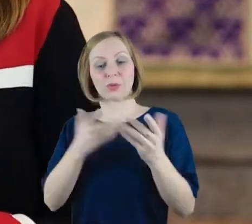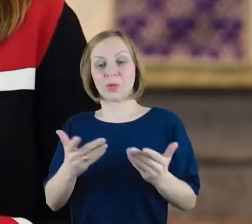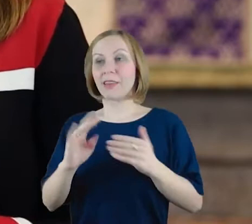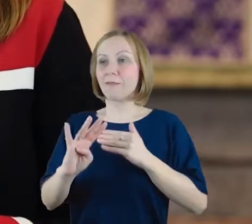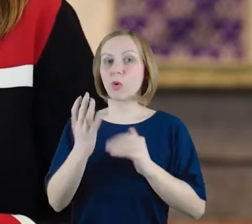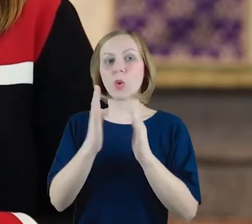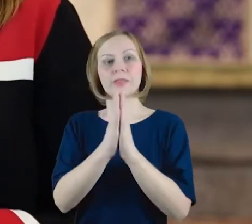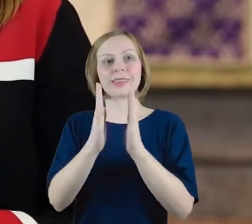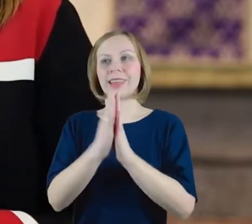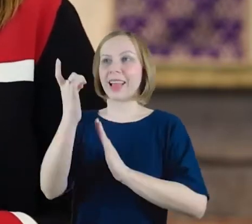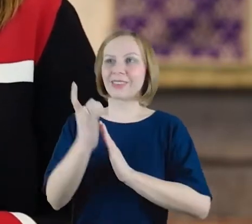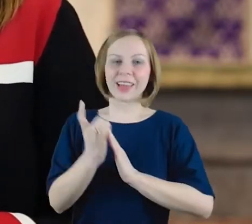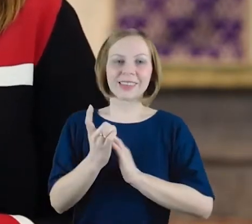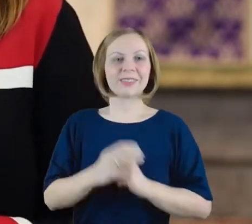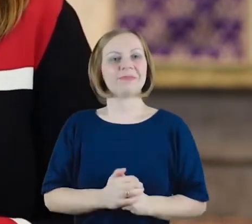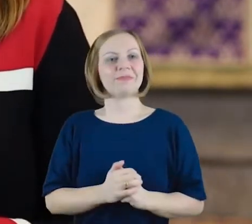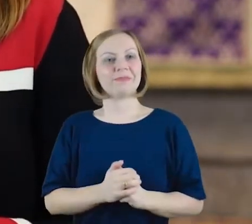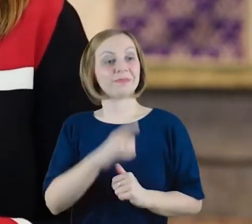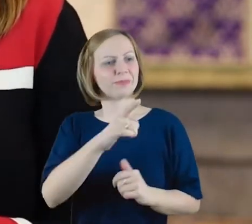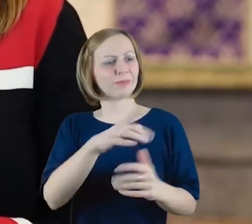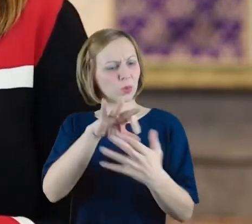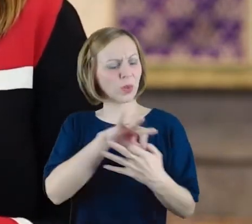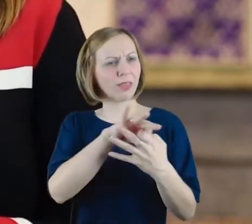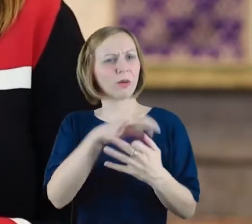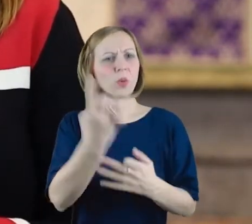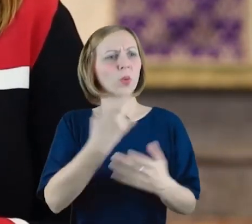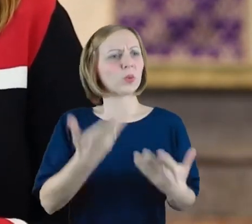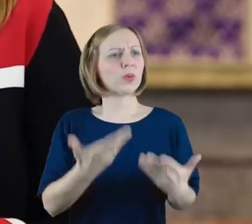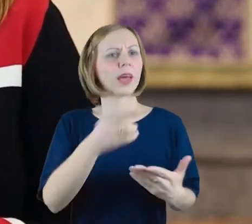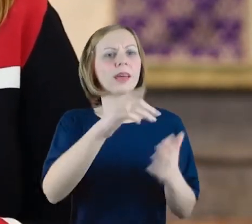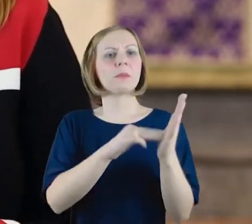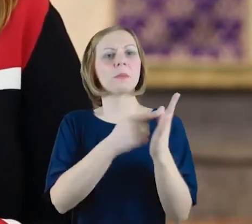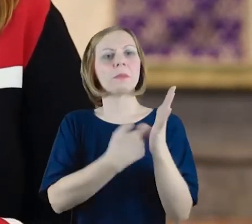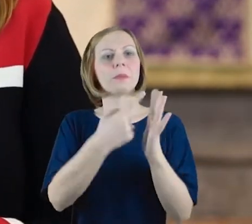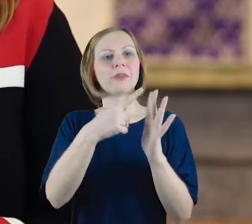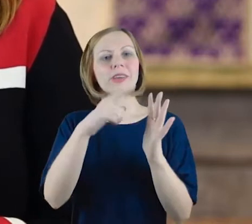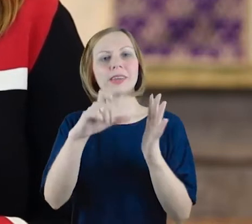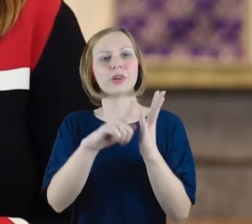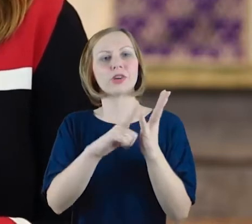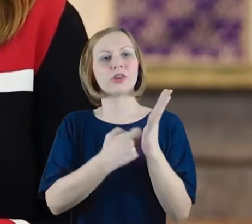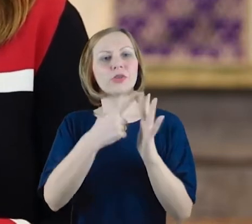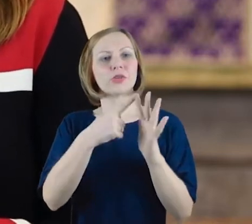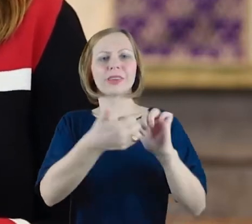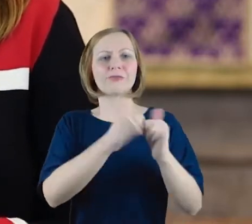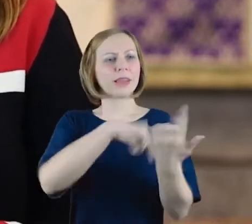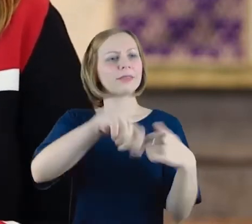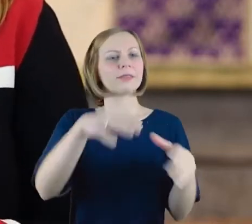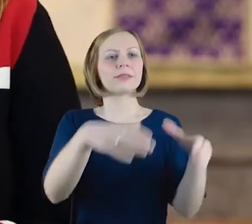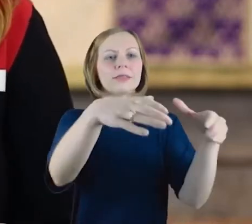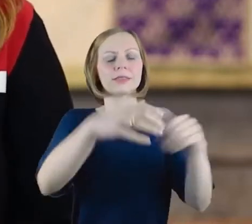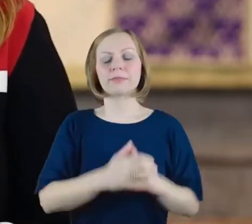of Advent. We're joined today by our friends at Marie Curie. I'm here at Christ Church in Belper in